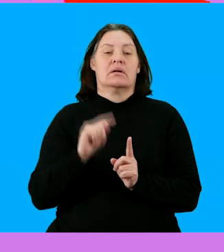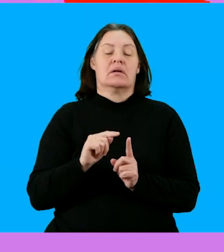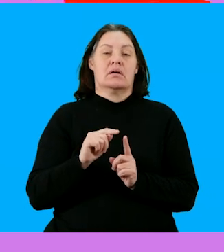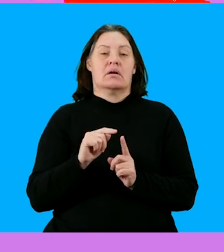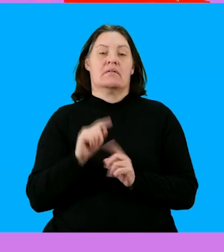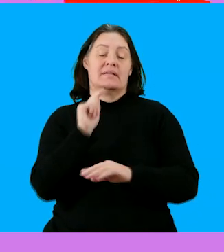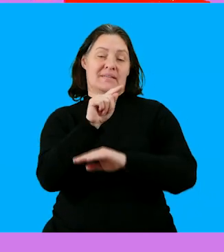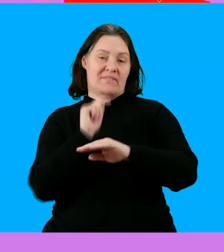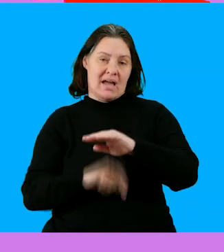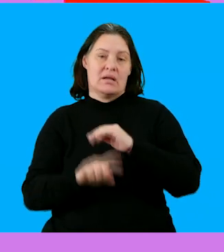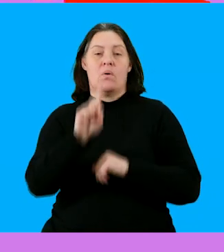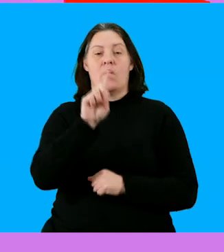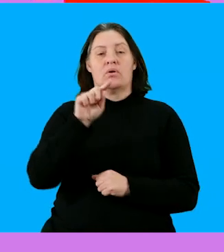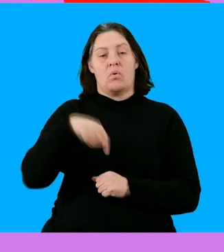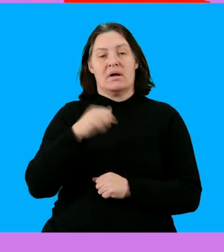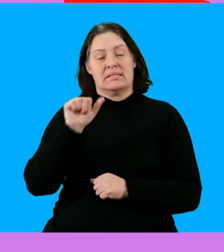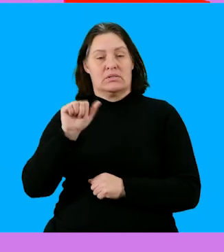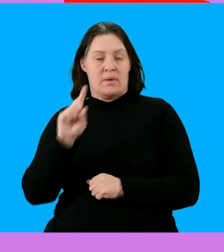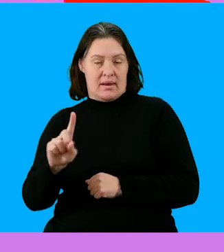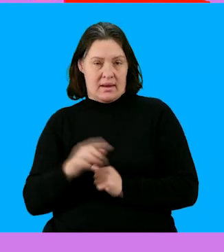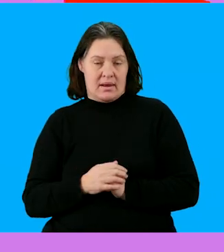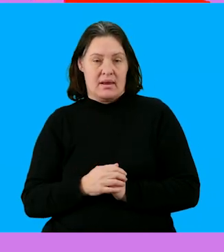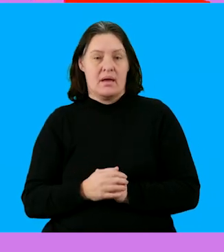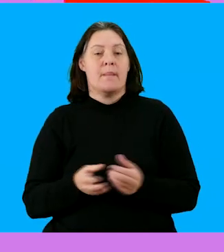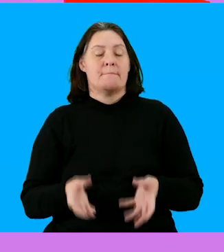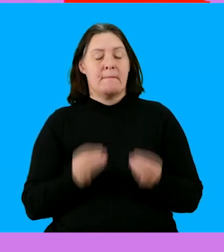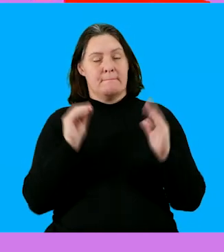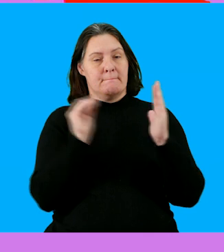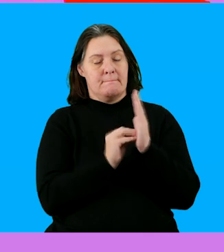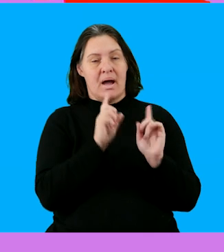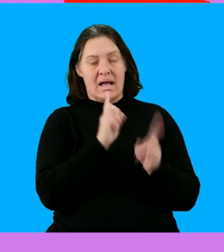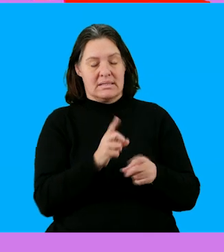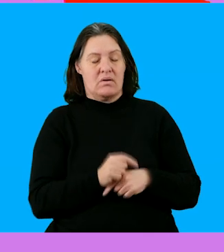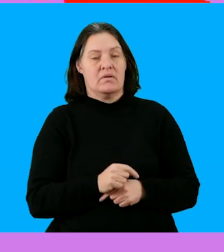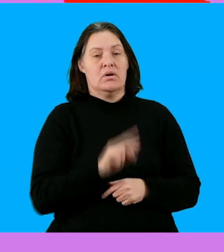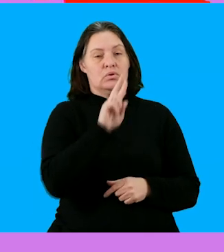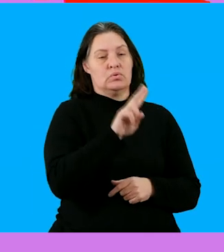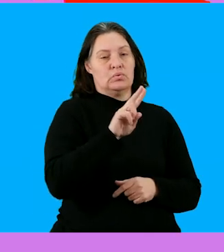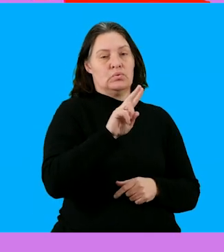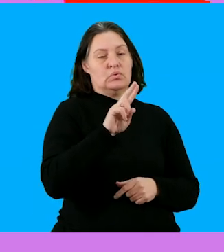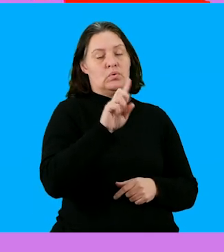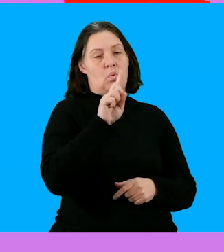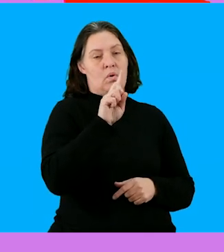407.692377, I divided it by 1.61. I've ended up with an answer of